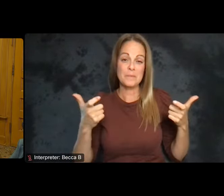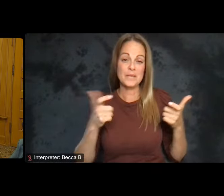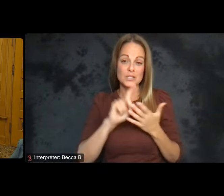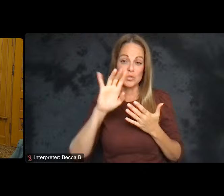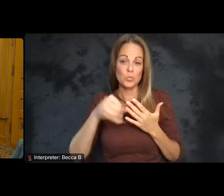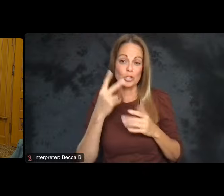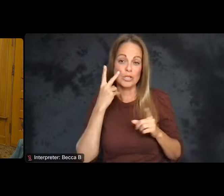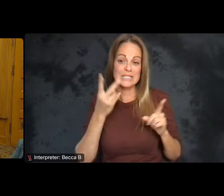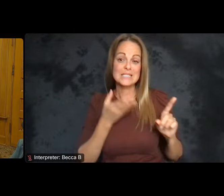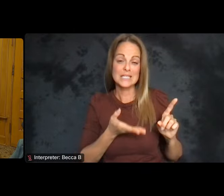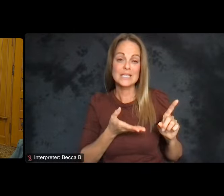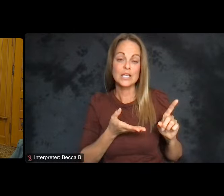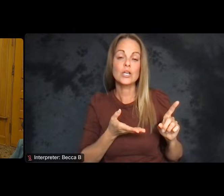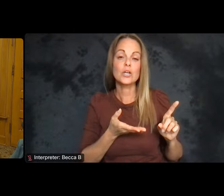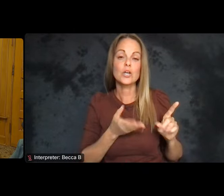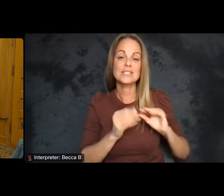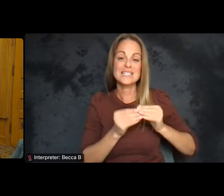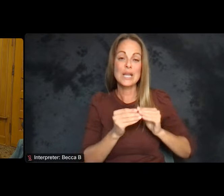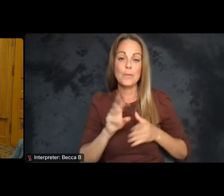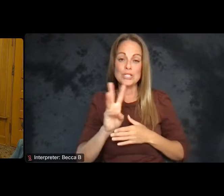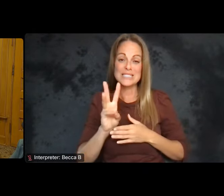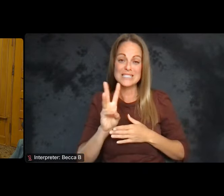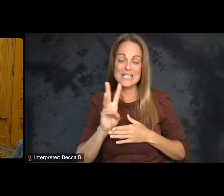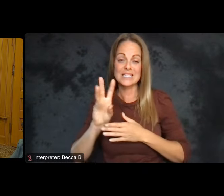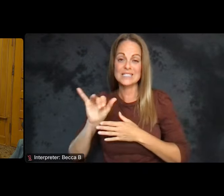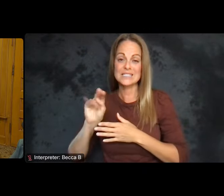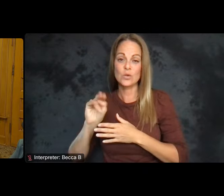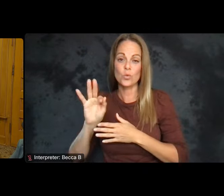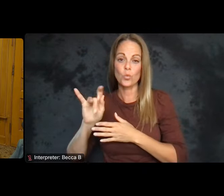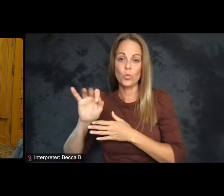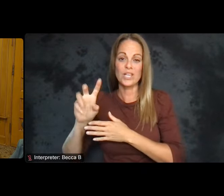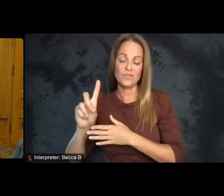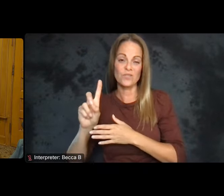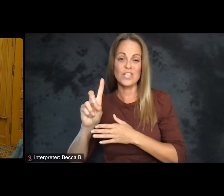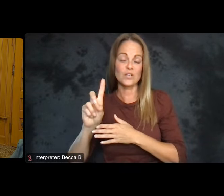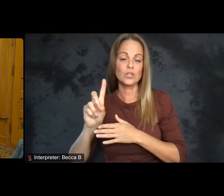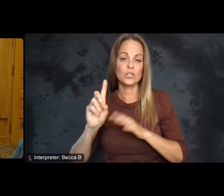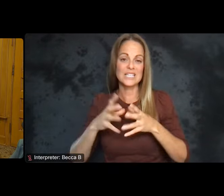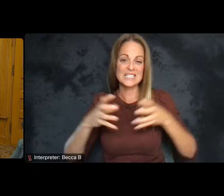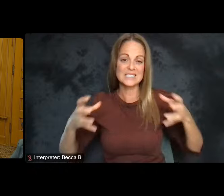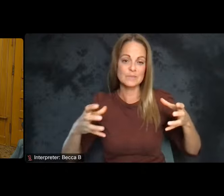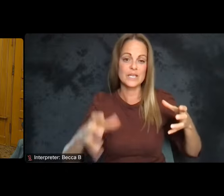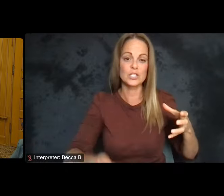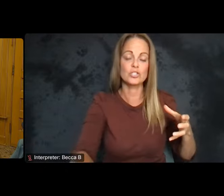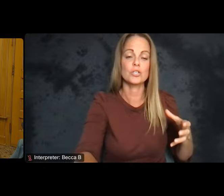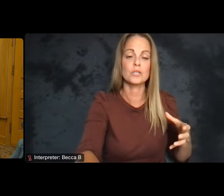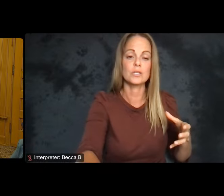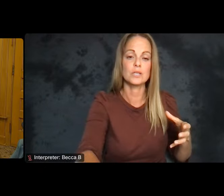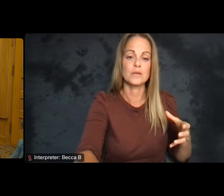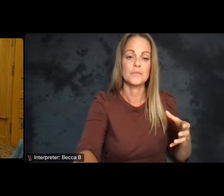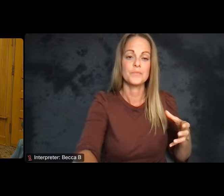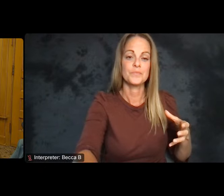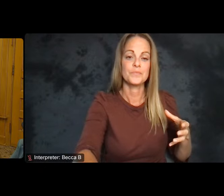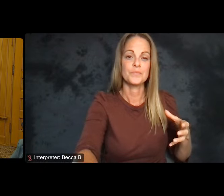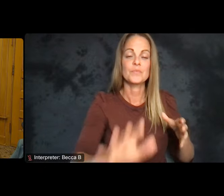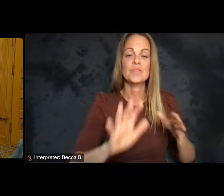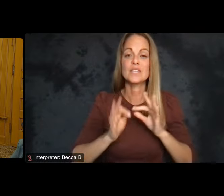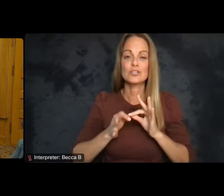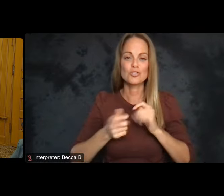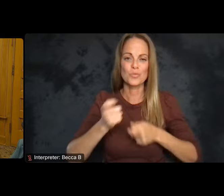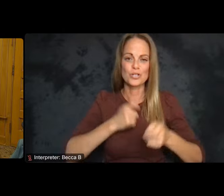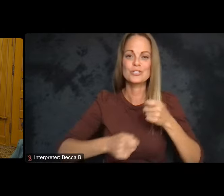number 6 on the bottom there, the Winfield concrete liners and the garden expansion. So as we're nearing,